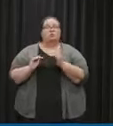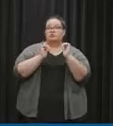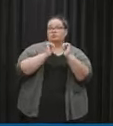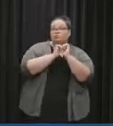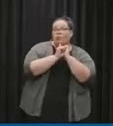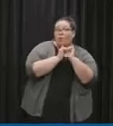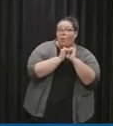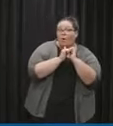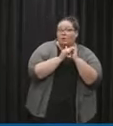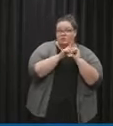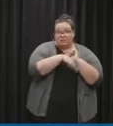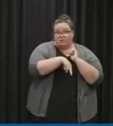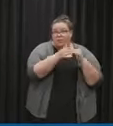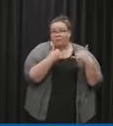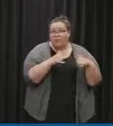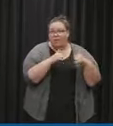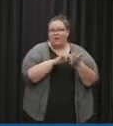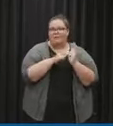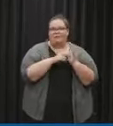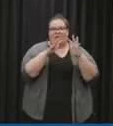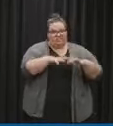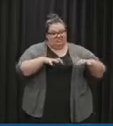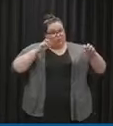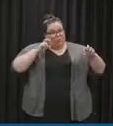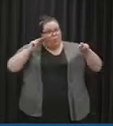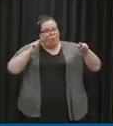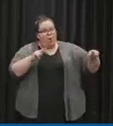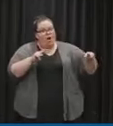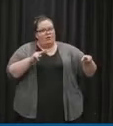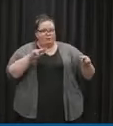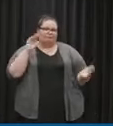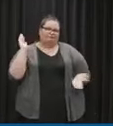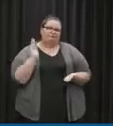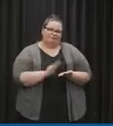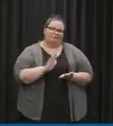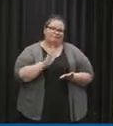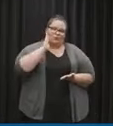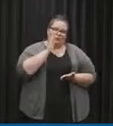people in the stands and on the sidelines. Ces activités se dérouleront.